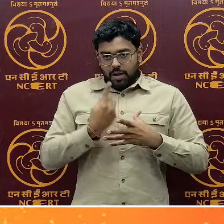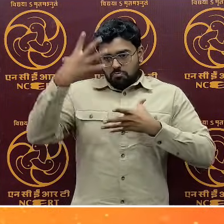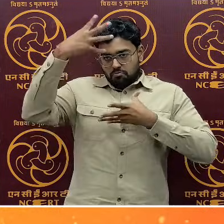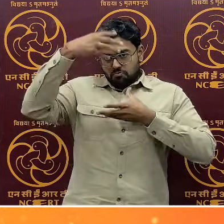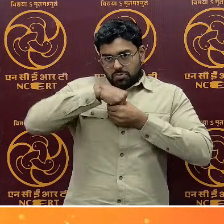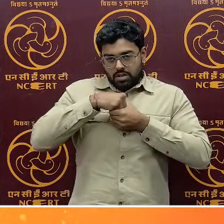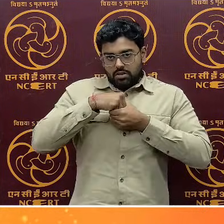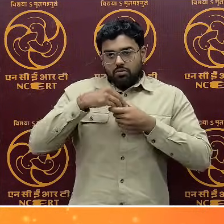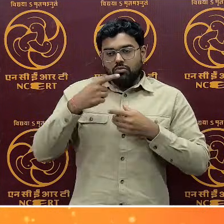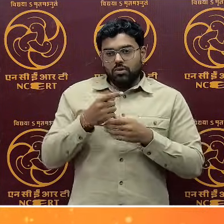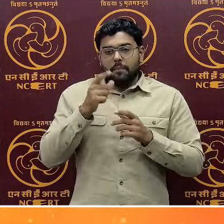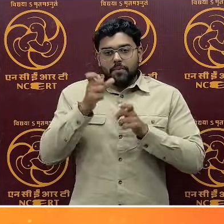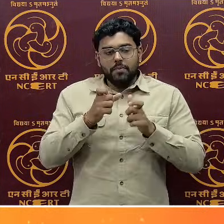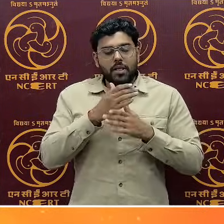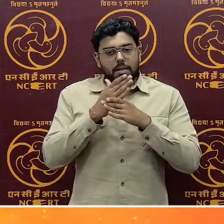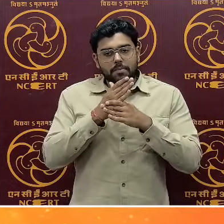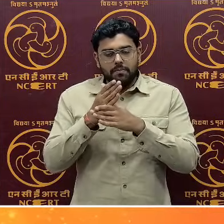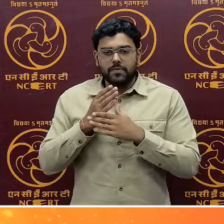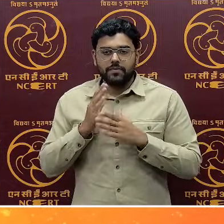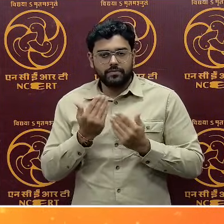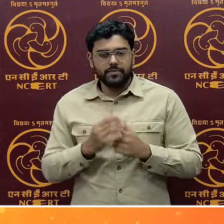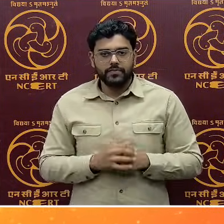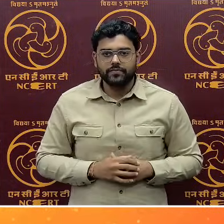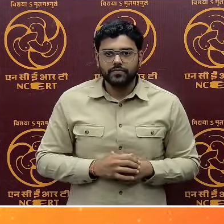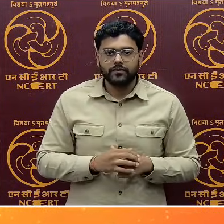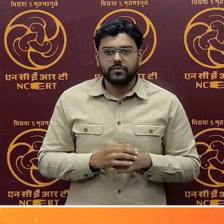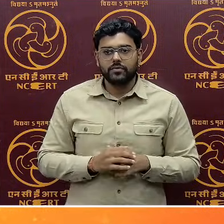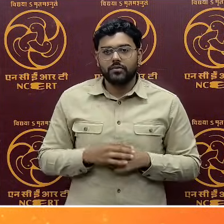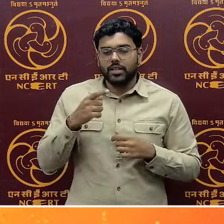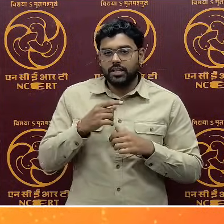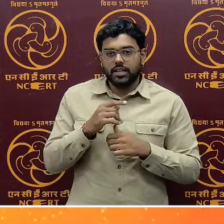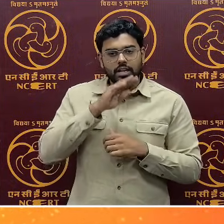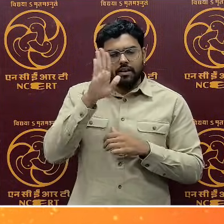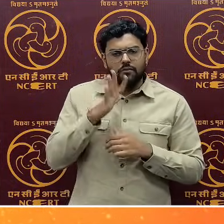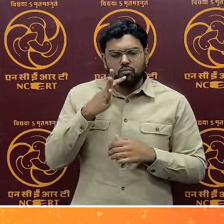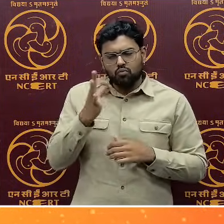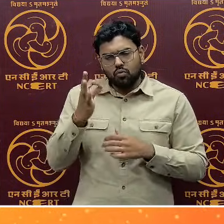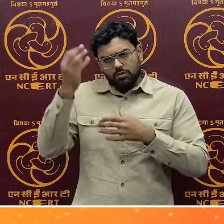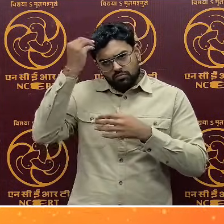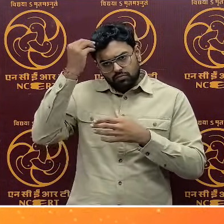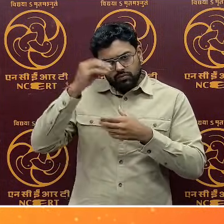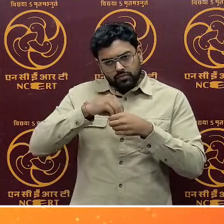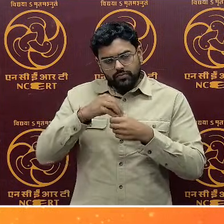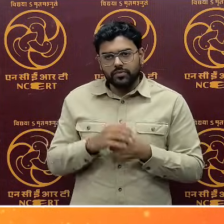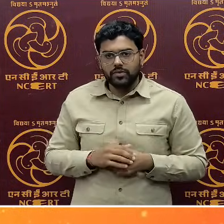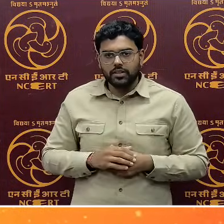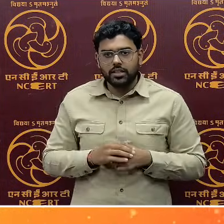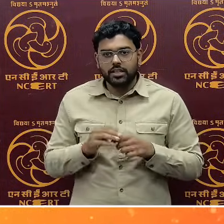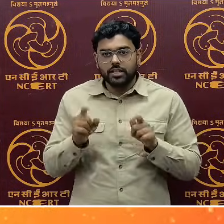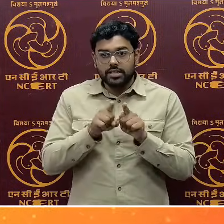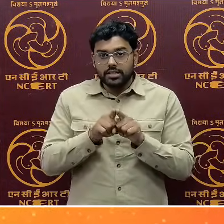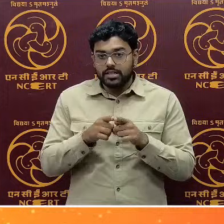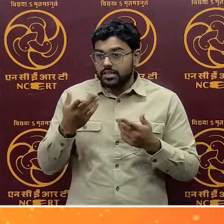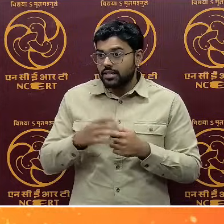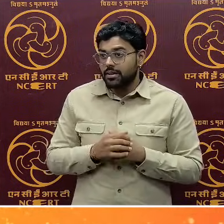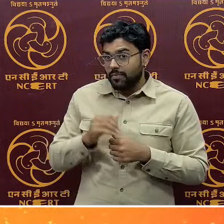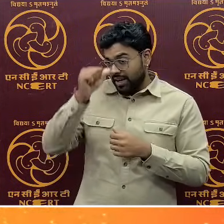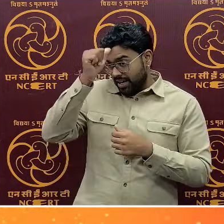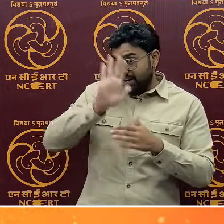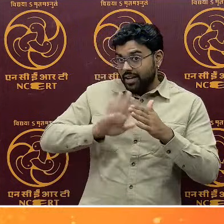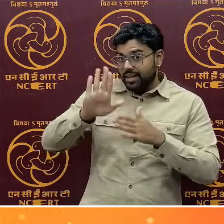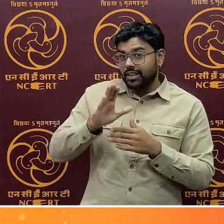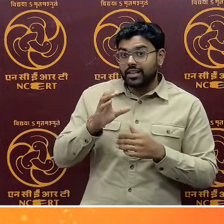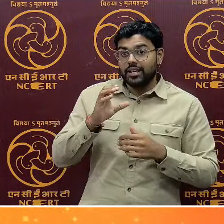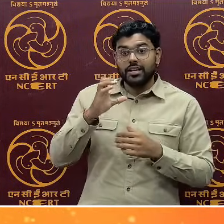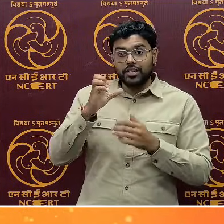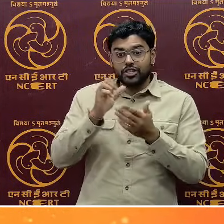more user friendly also. So he never forgot any fact or something. So like that's our why. Indian Chata Chaudhary. Yes,